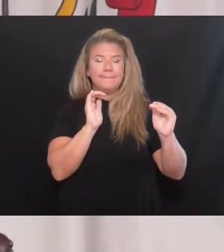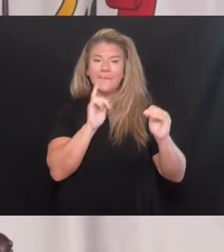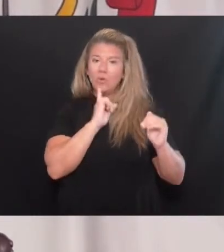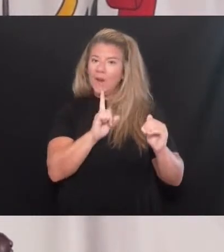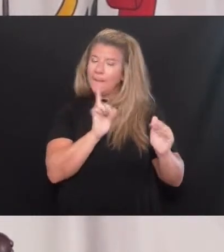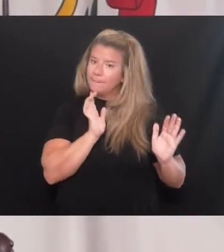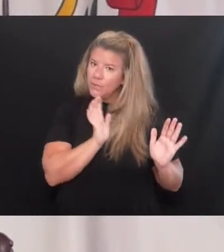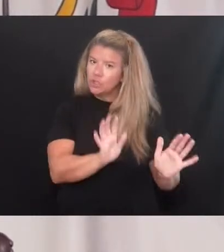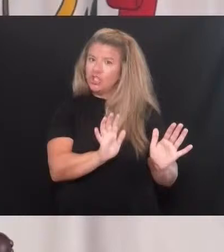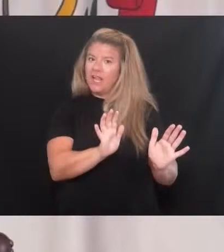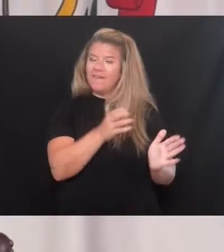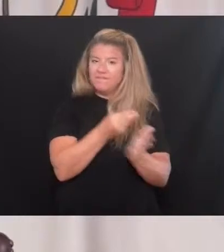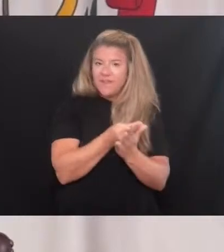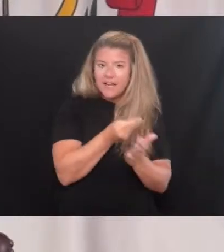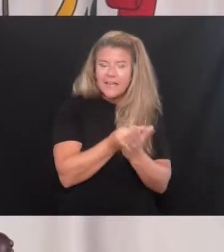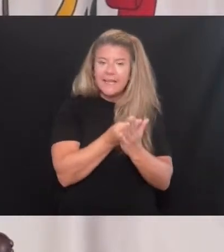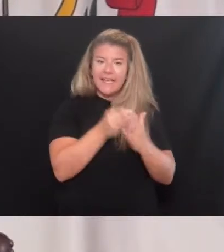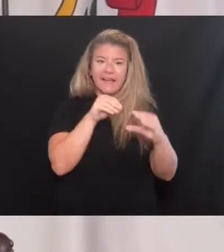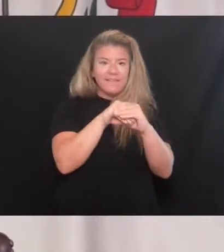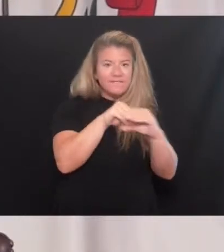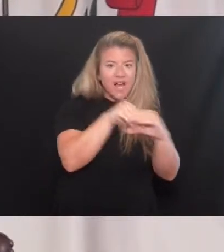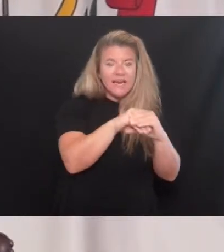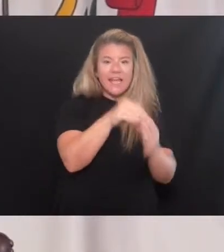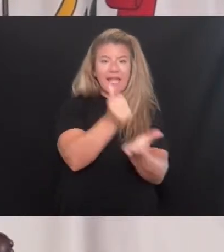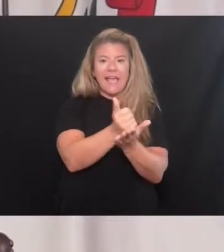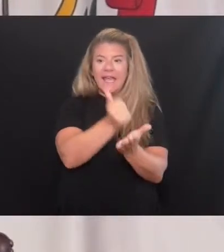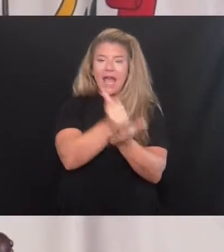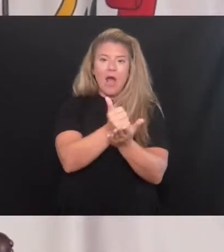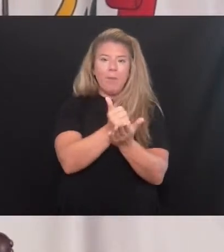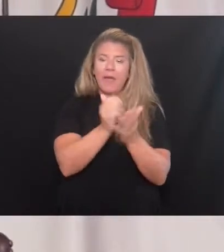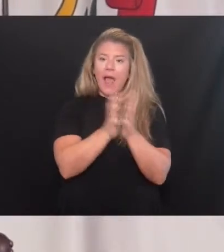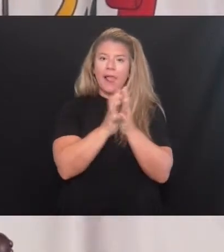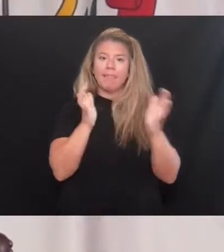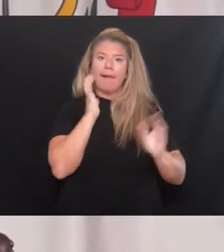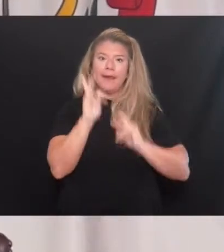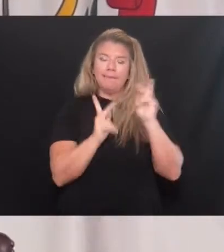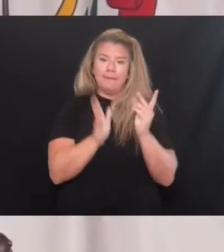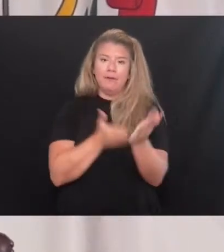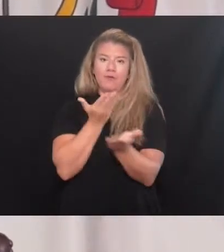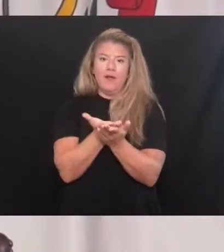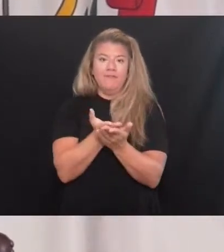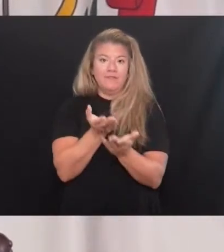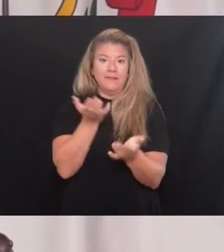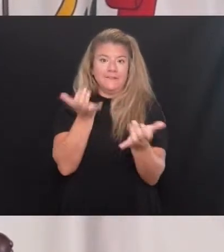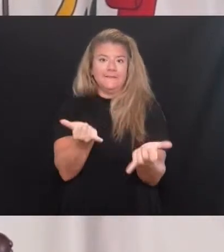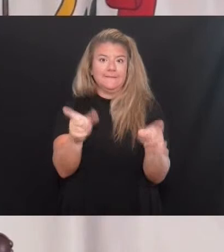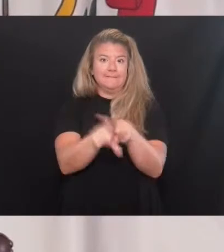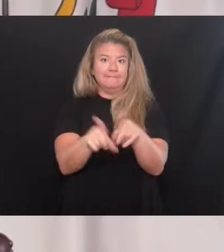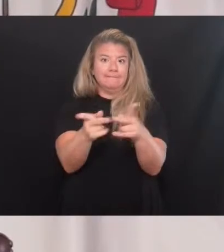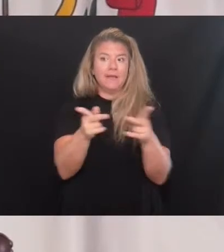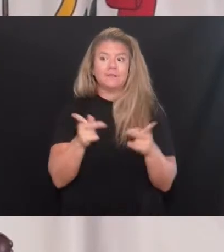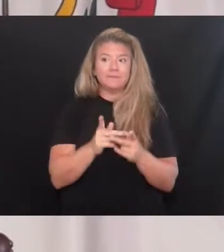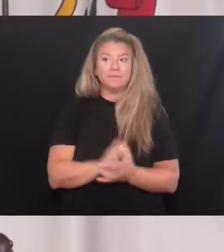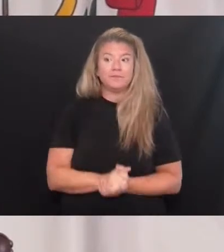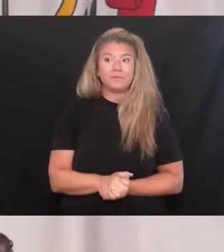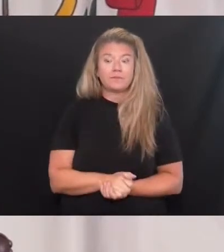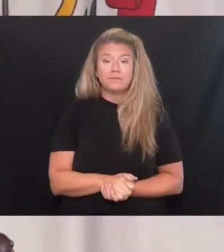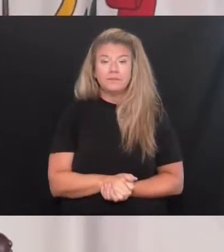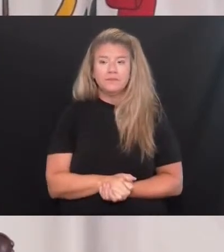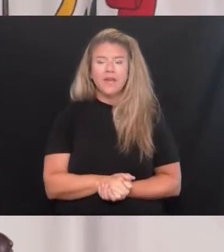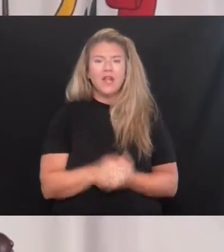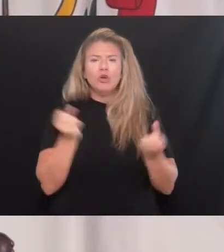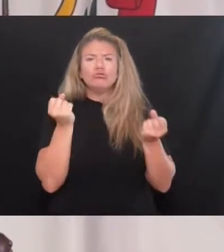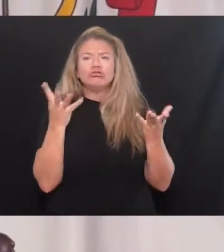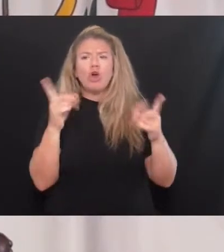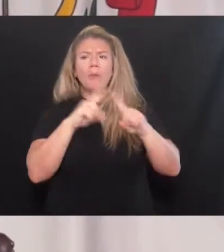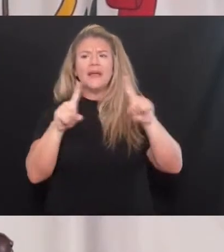absolutely funding and helping everybody get to this vaccine as quickly as we did. You know, there's so many different